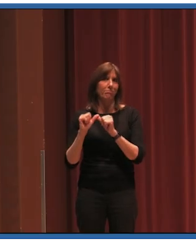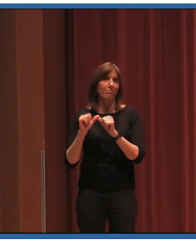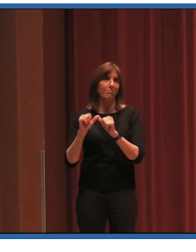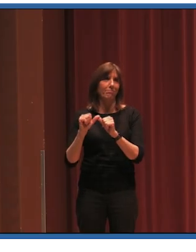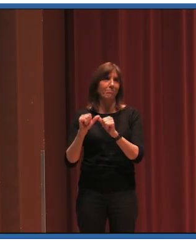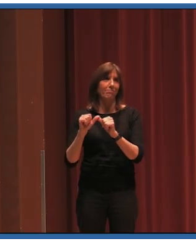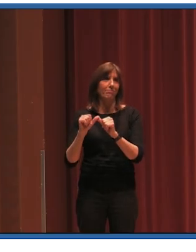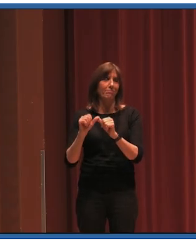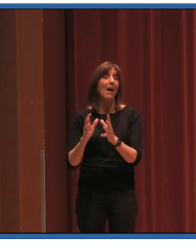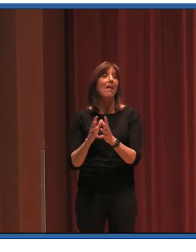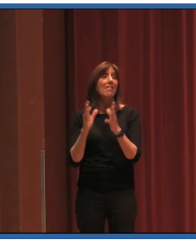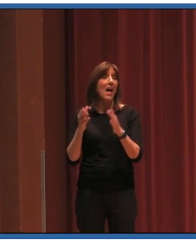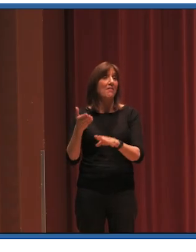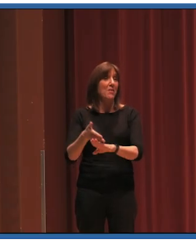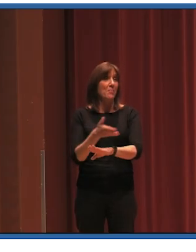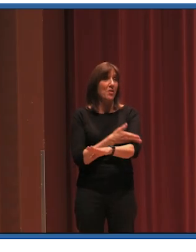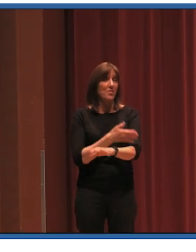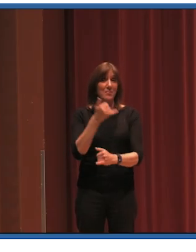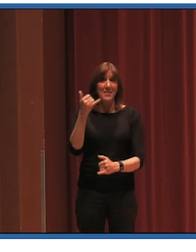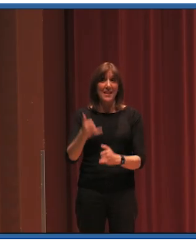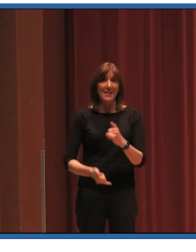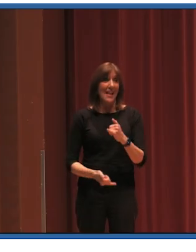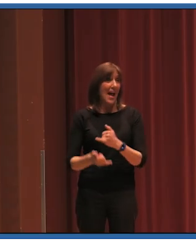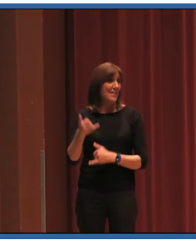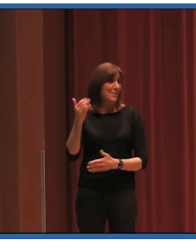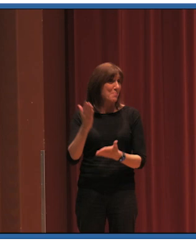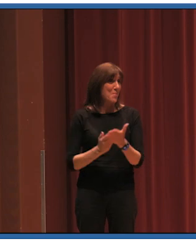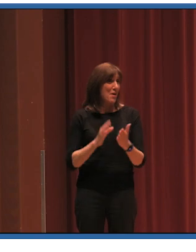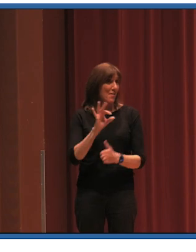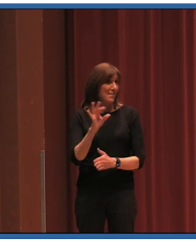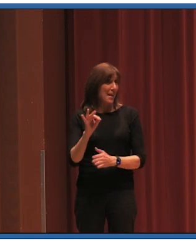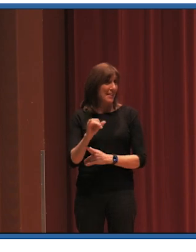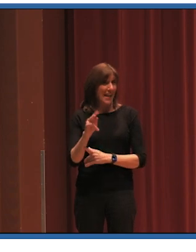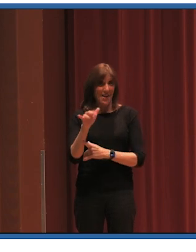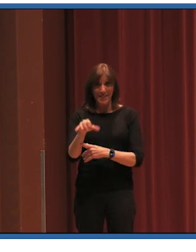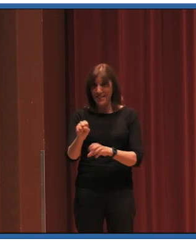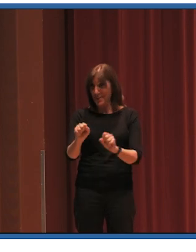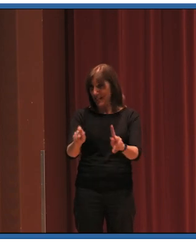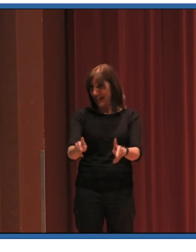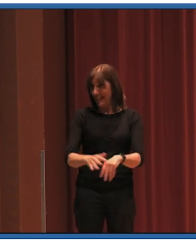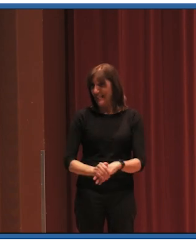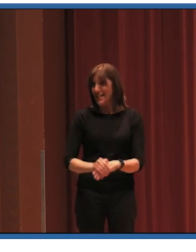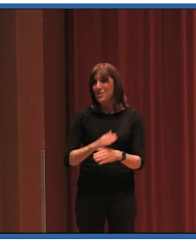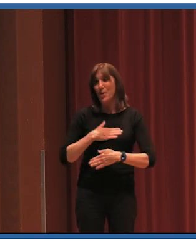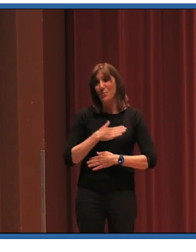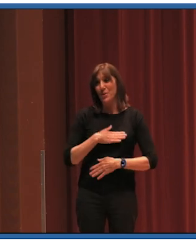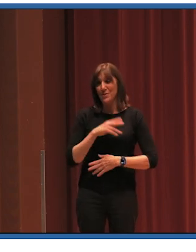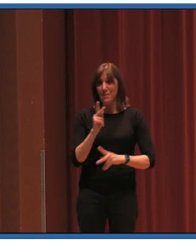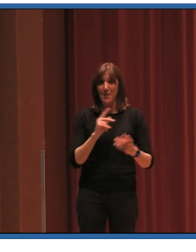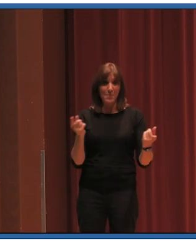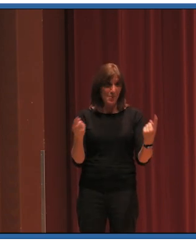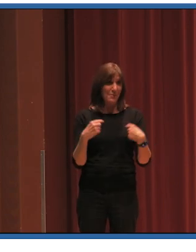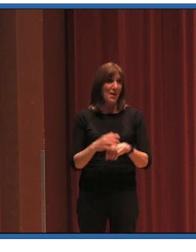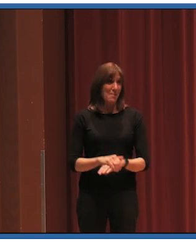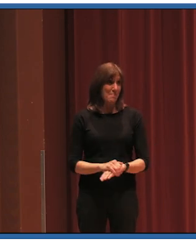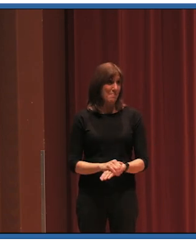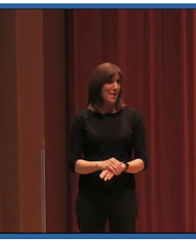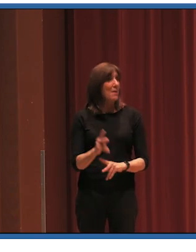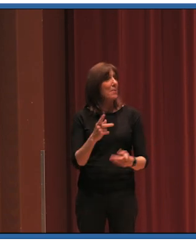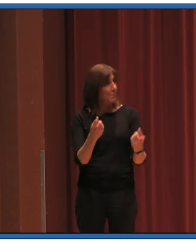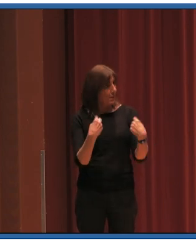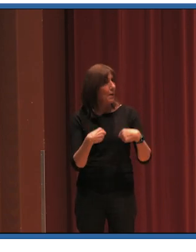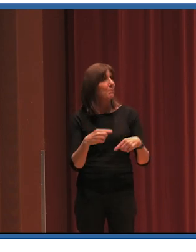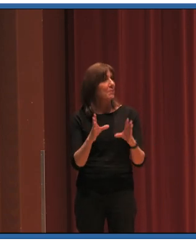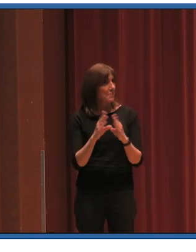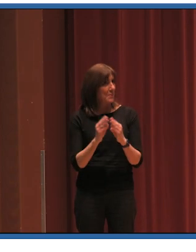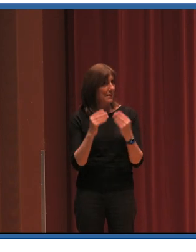of improvements in the back half. So we really appreciate the feedback that we get from people who attend these